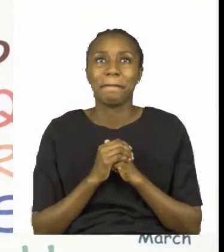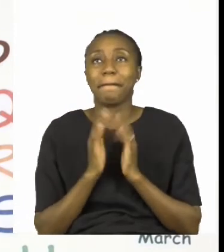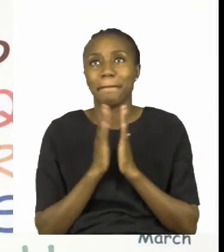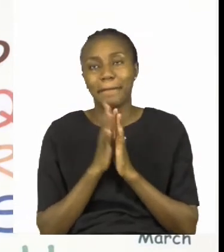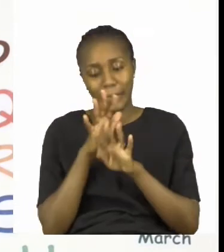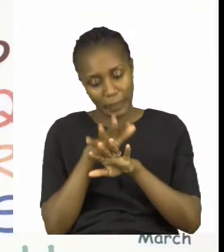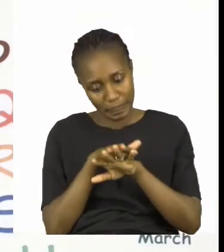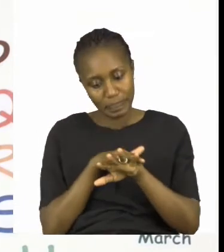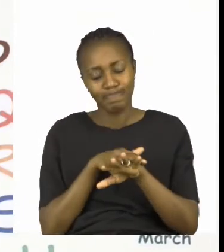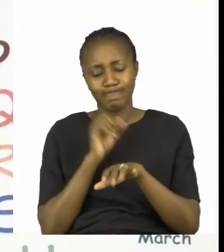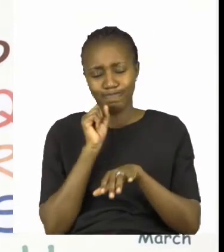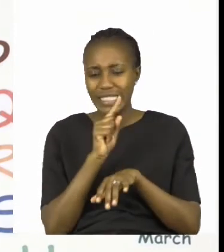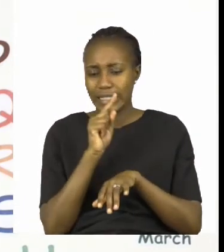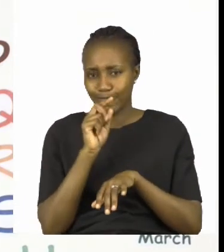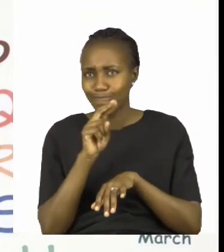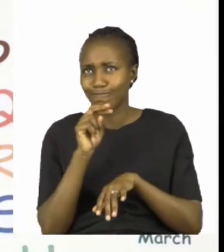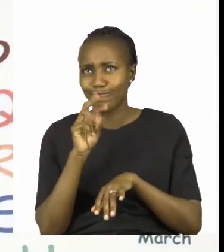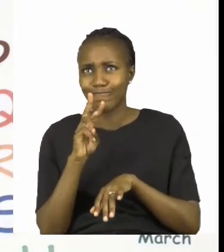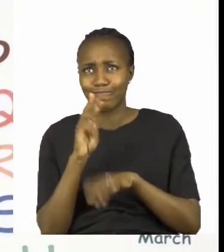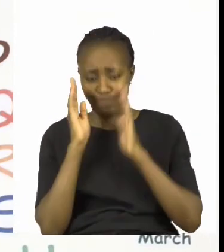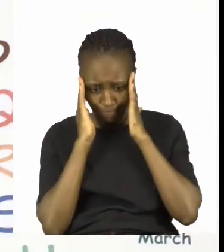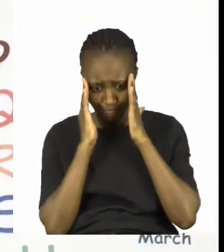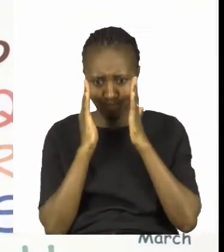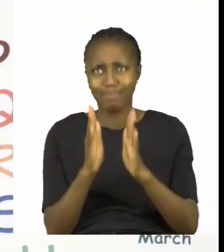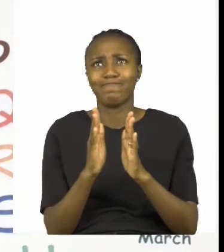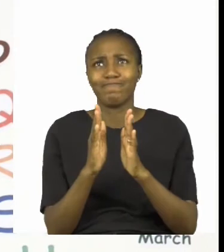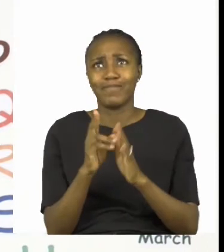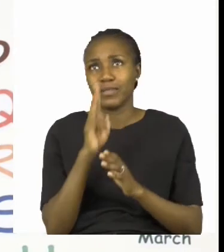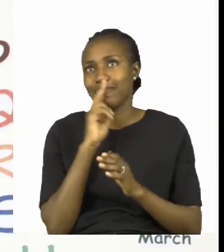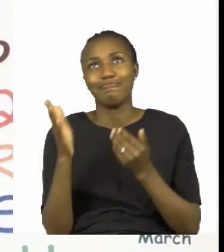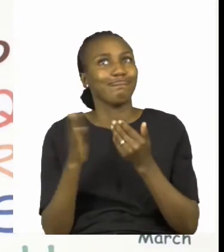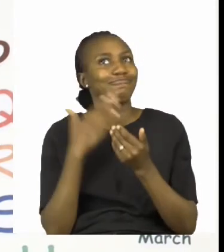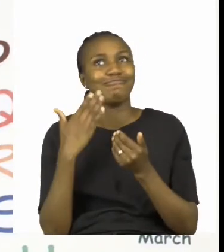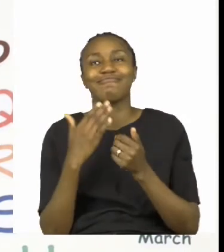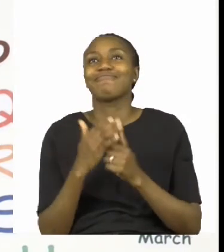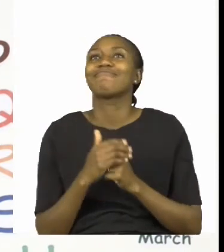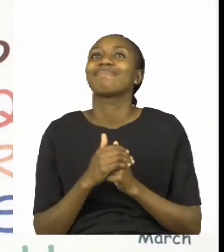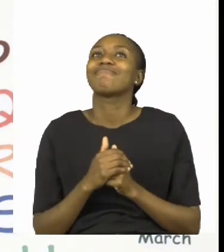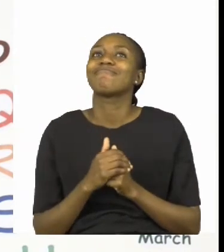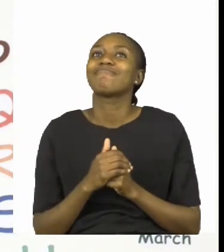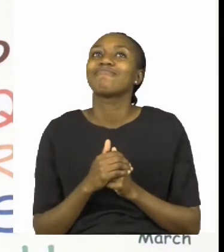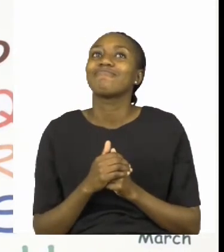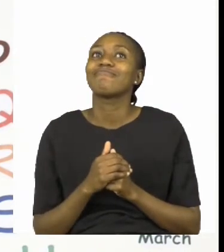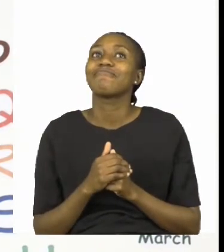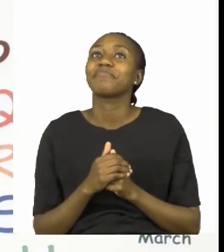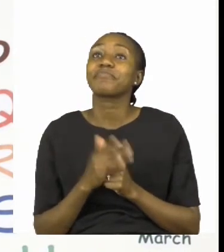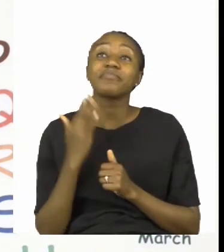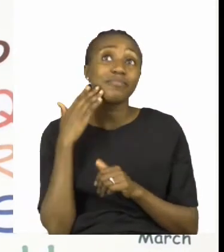time and count the numbers. That way you will get your answers. So after you are